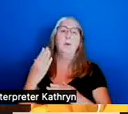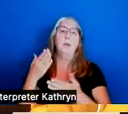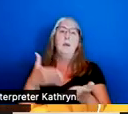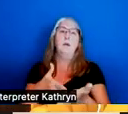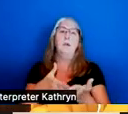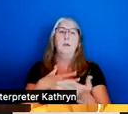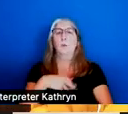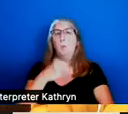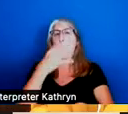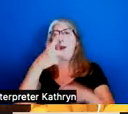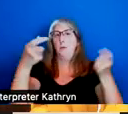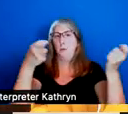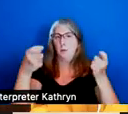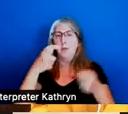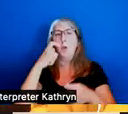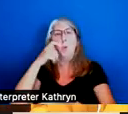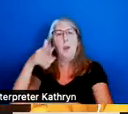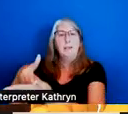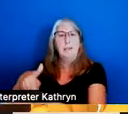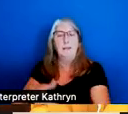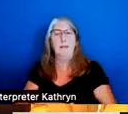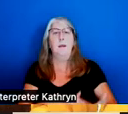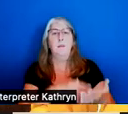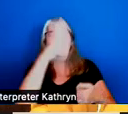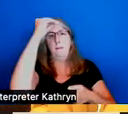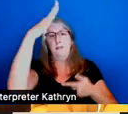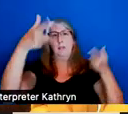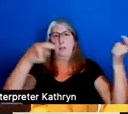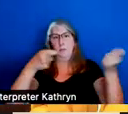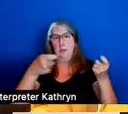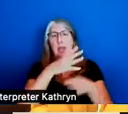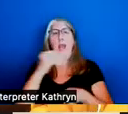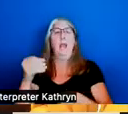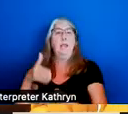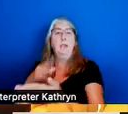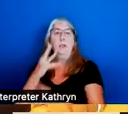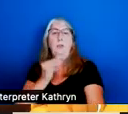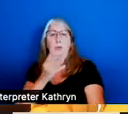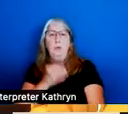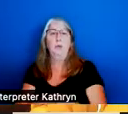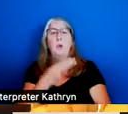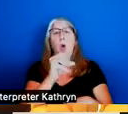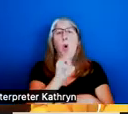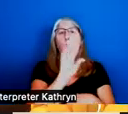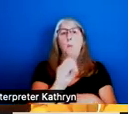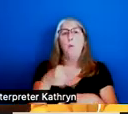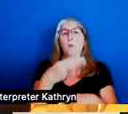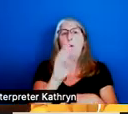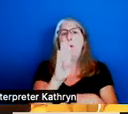supremacy, racism, misogyny, anti-Semitism, homophobia,